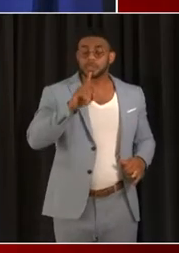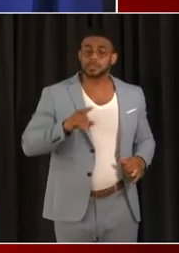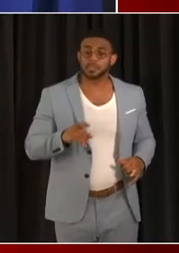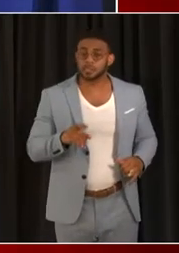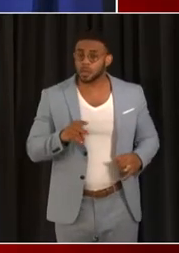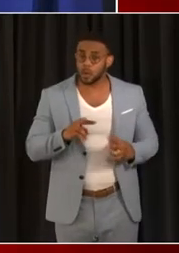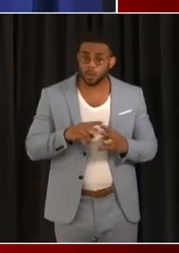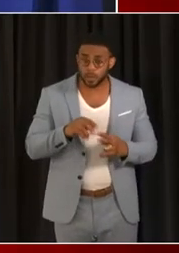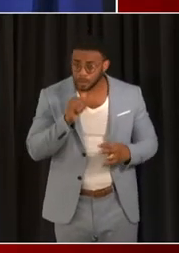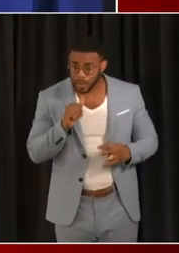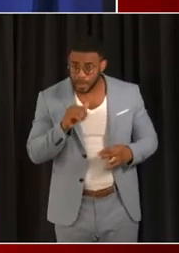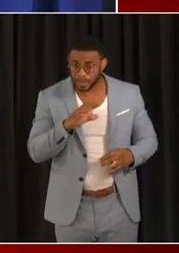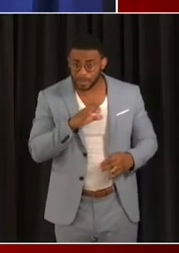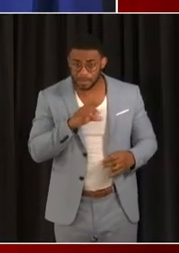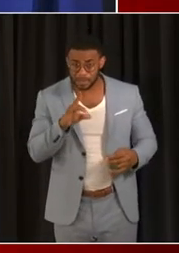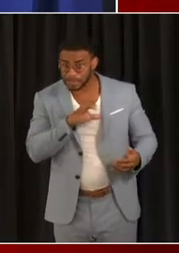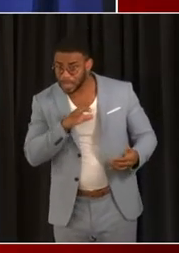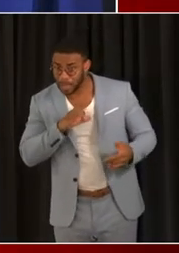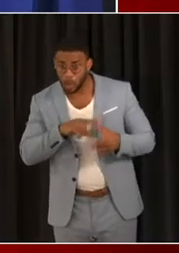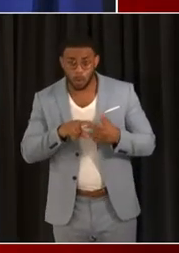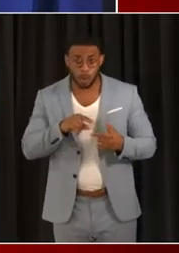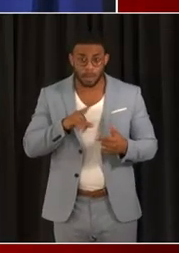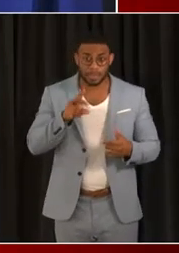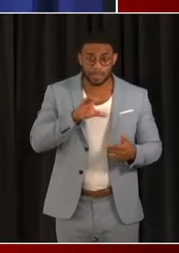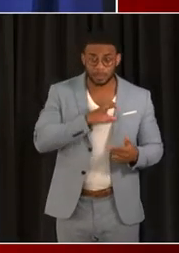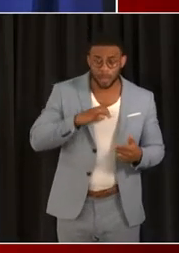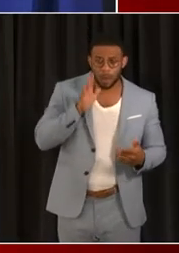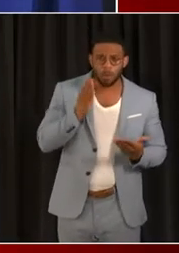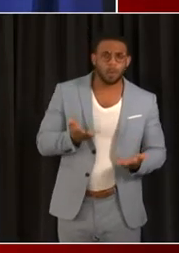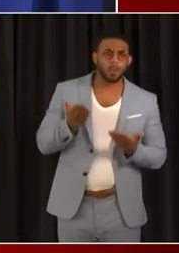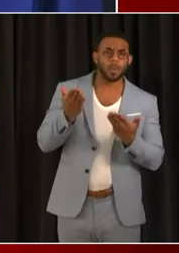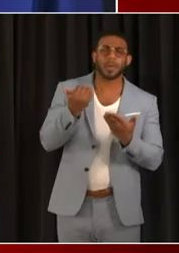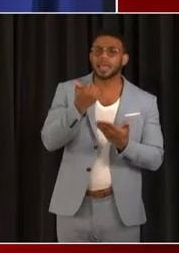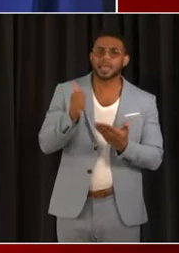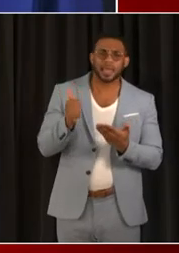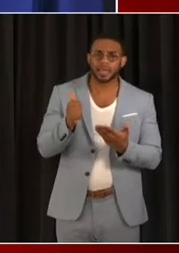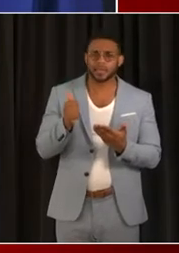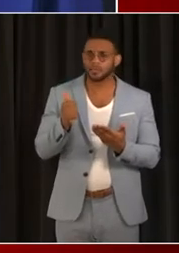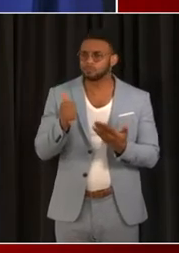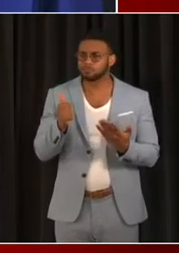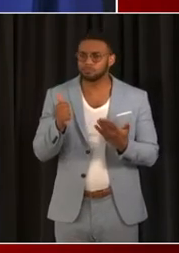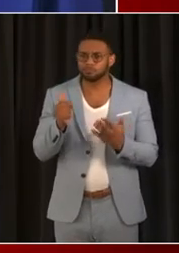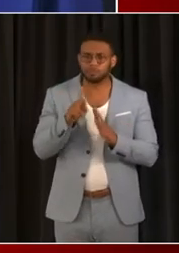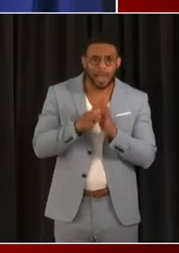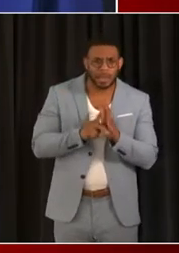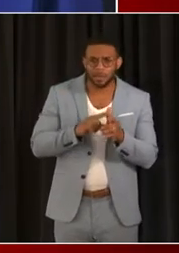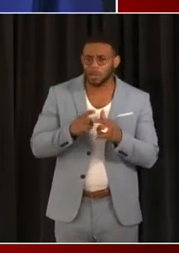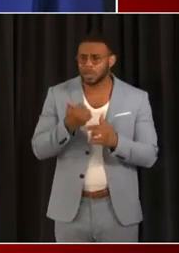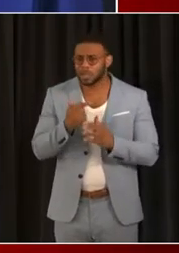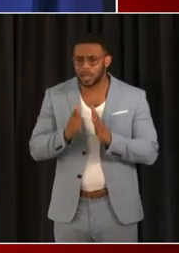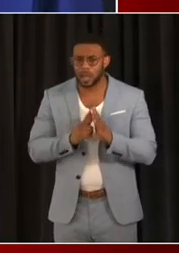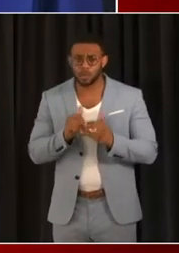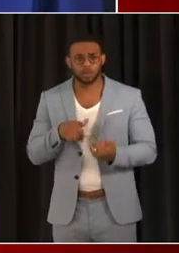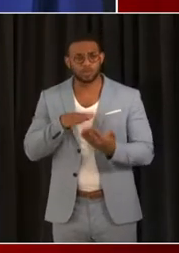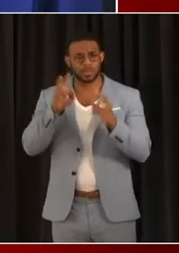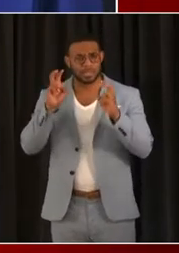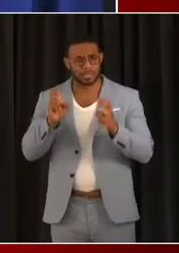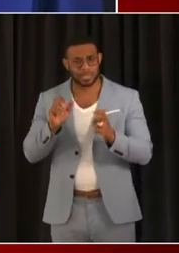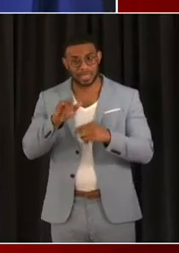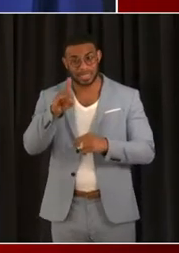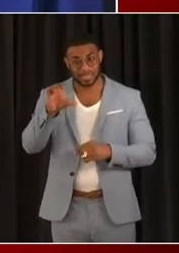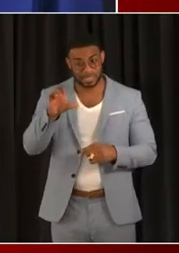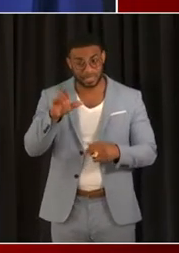is whether or not the council or the mayor is going to propose any form of legislation or policy to address the